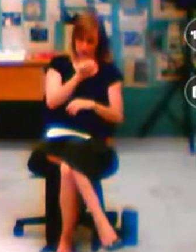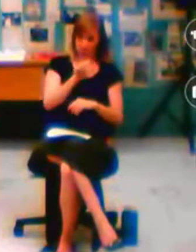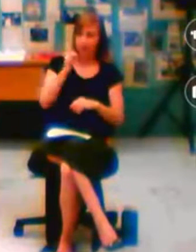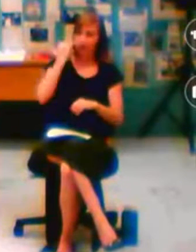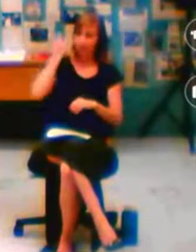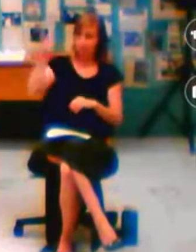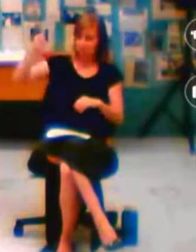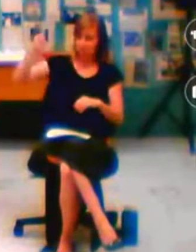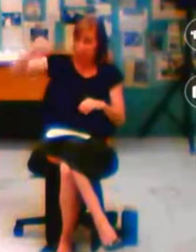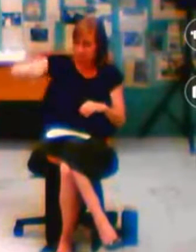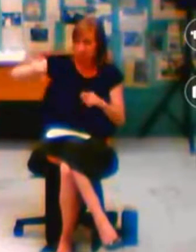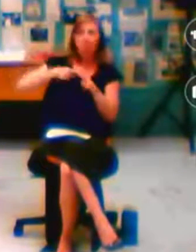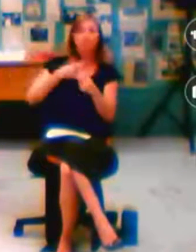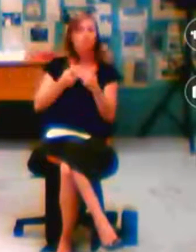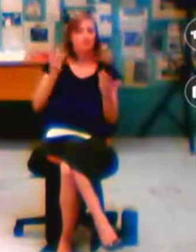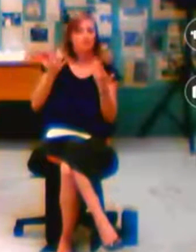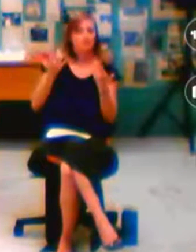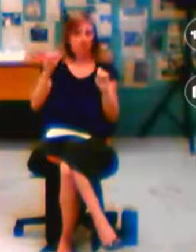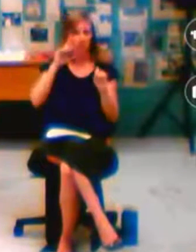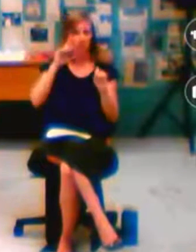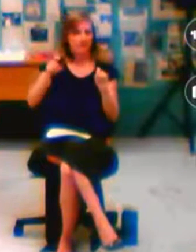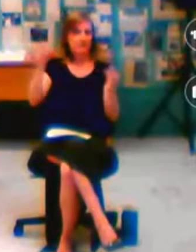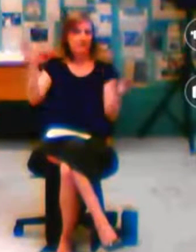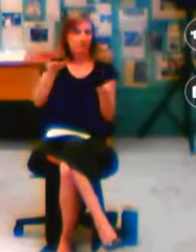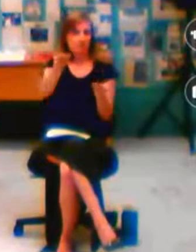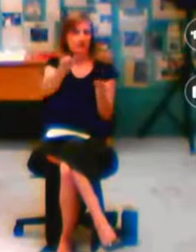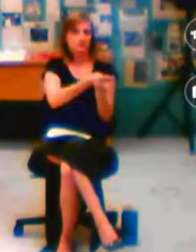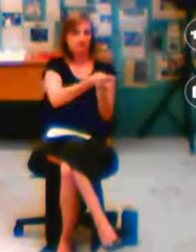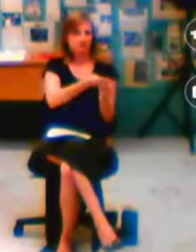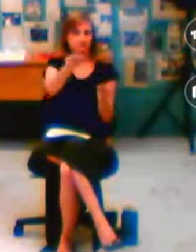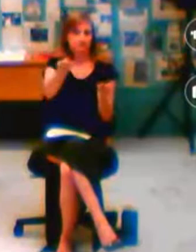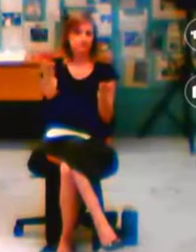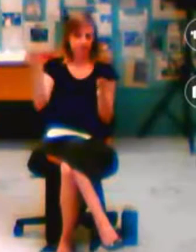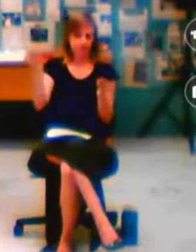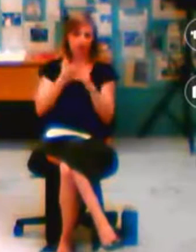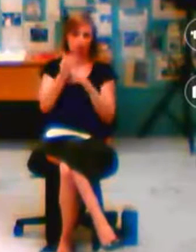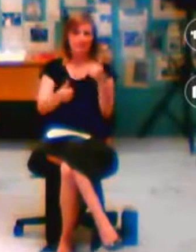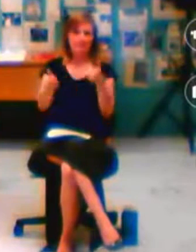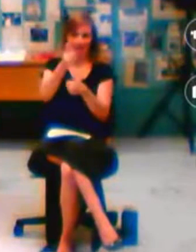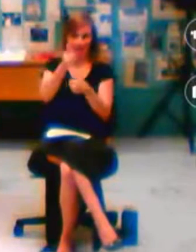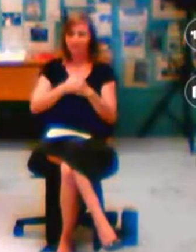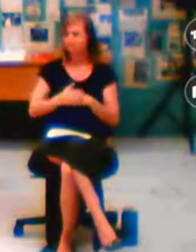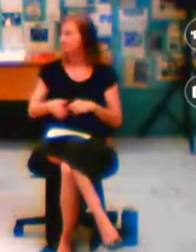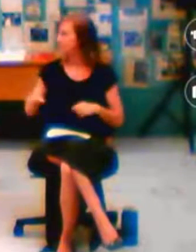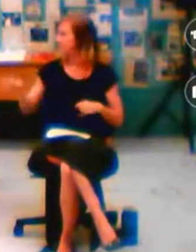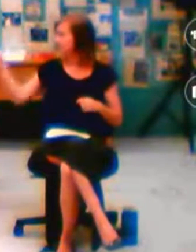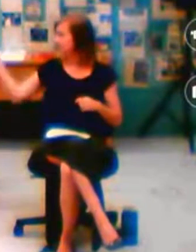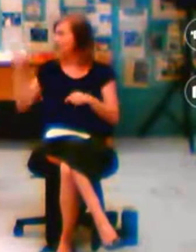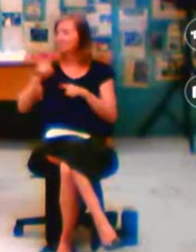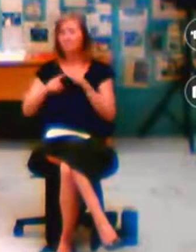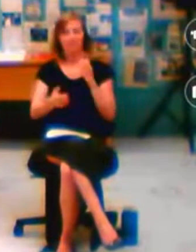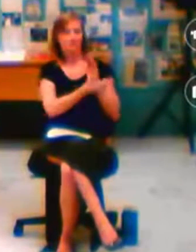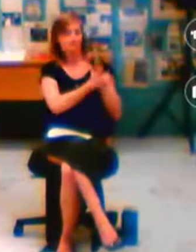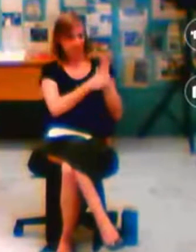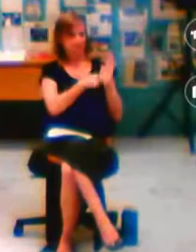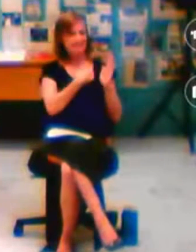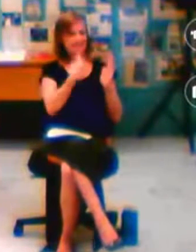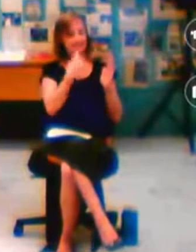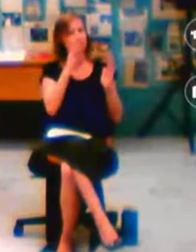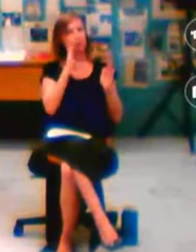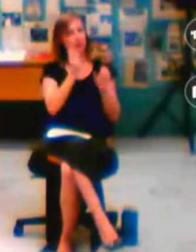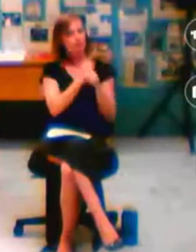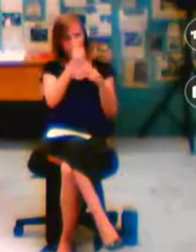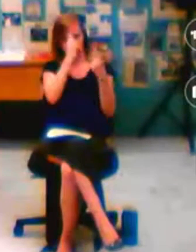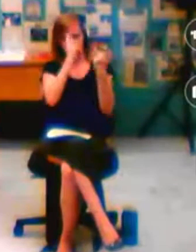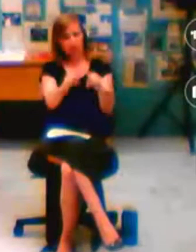obviously this is part of the waiver. So the board will ask that the agency be Colorado Care, and if they refuse, there may still need